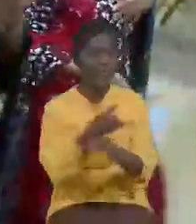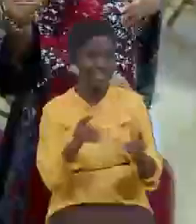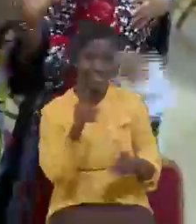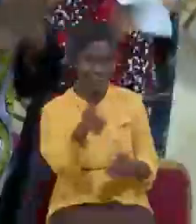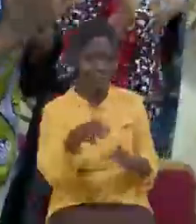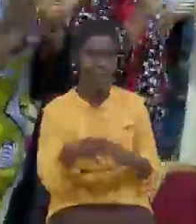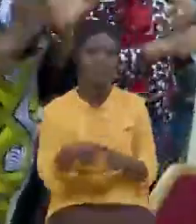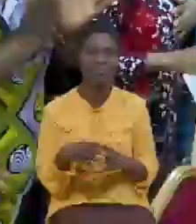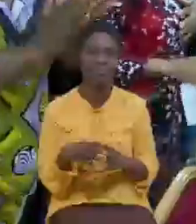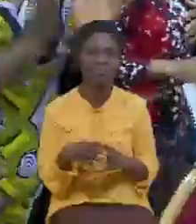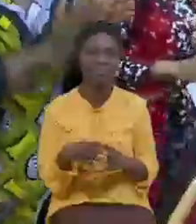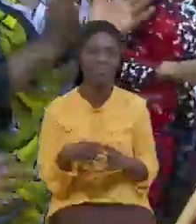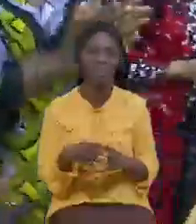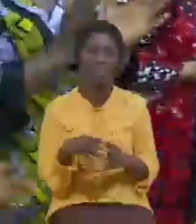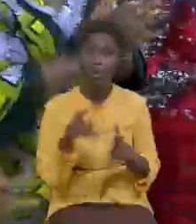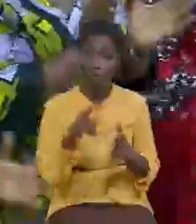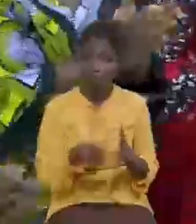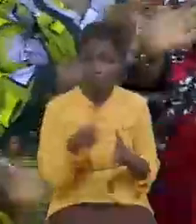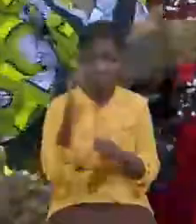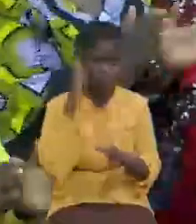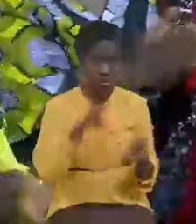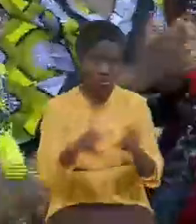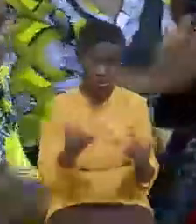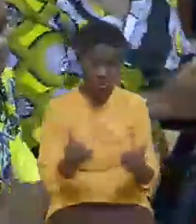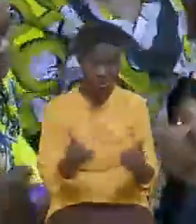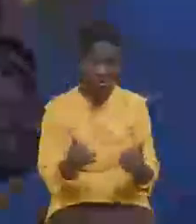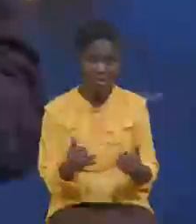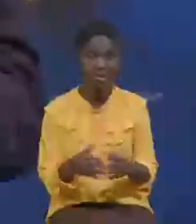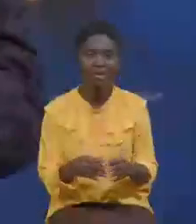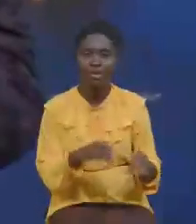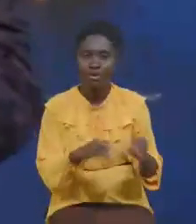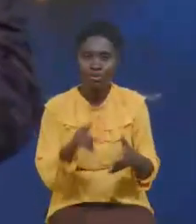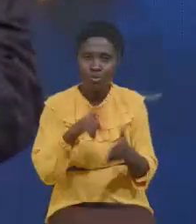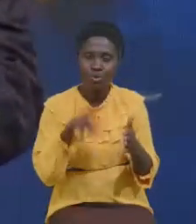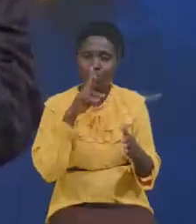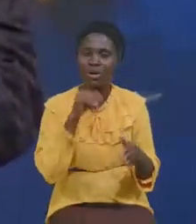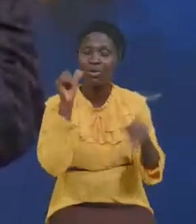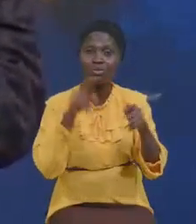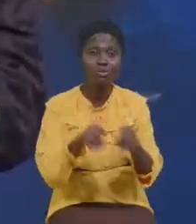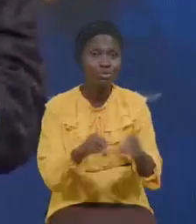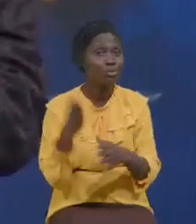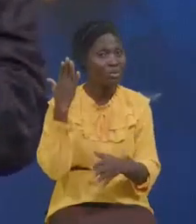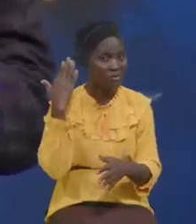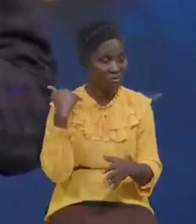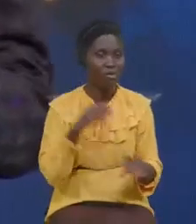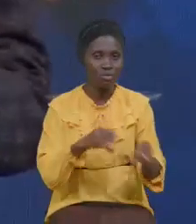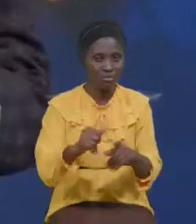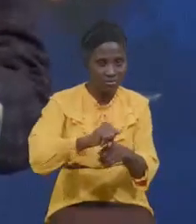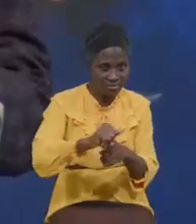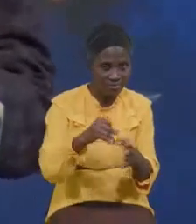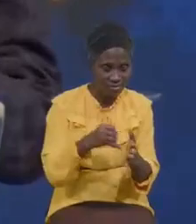you. What you do now, you do what you are not able to do before.